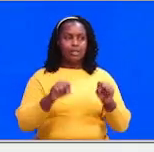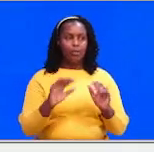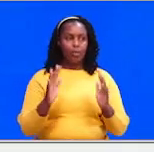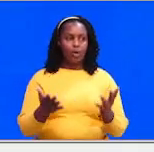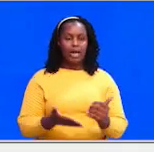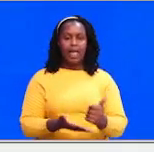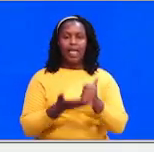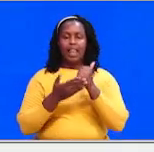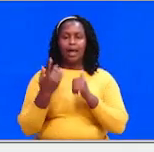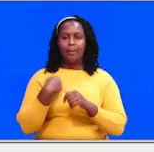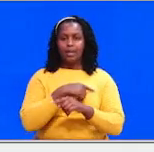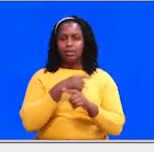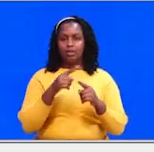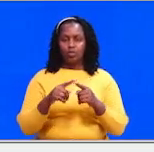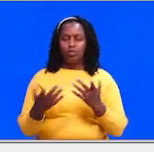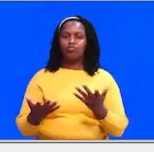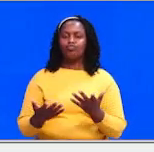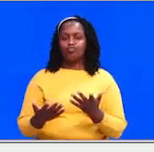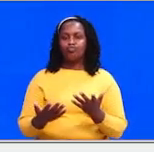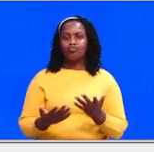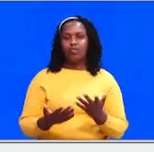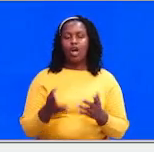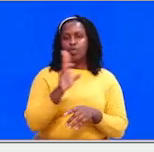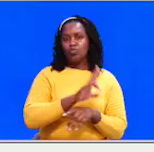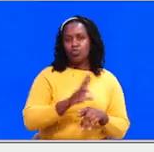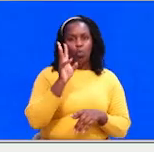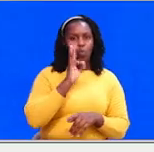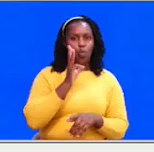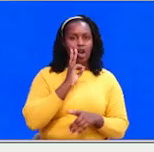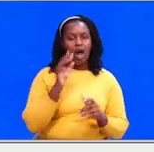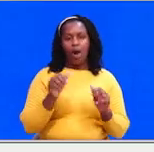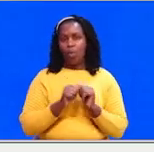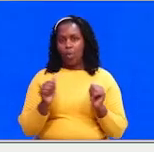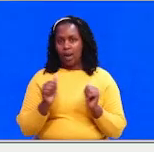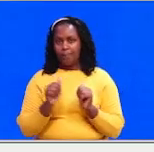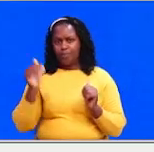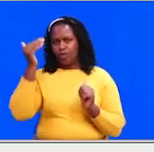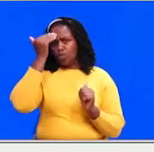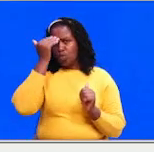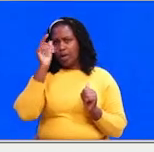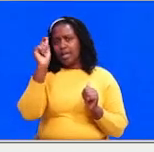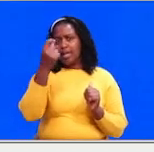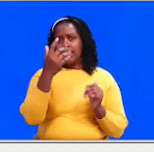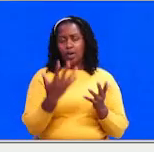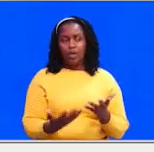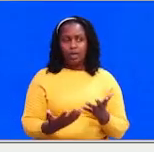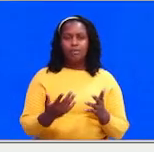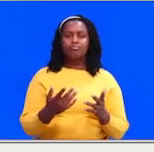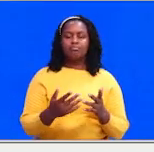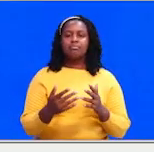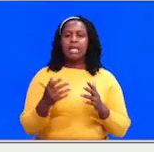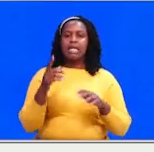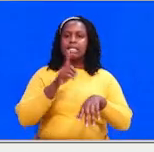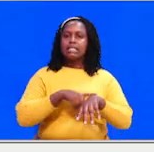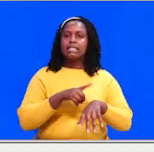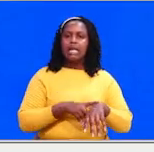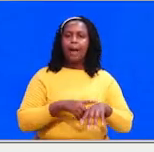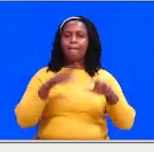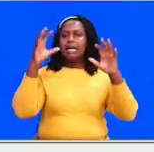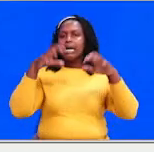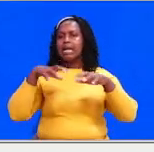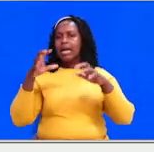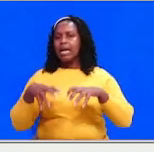us to economize on water. Yeah. Like you realize, all of us in Kenya, the seasons are changing. We are having less